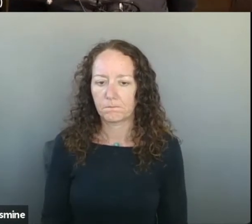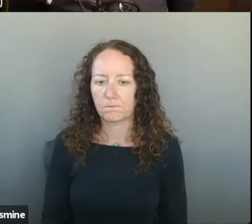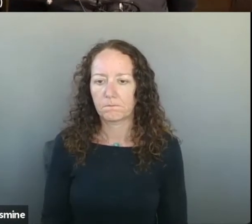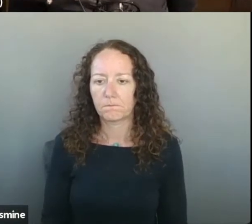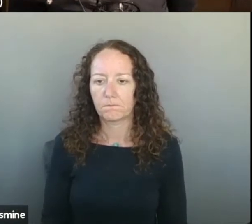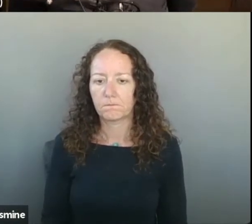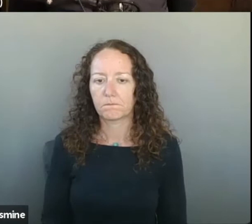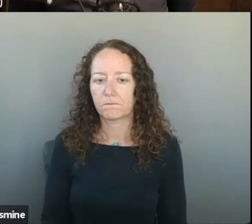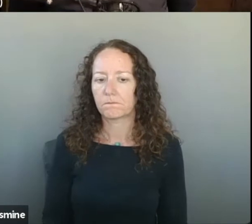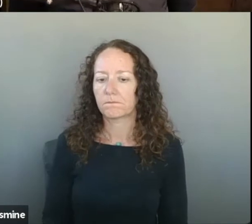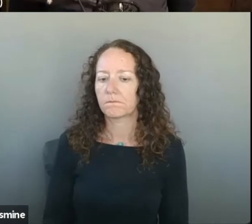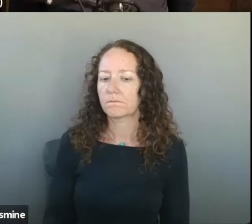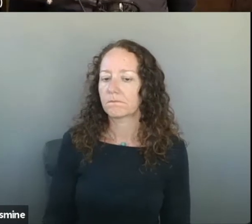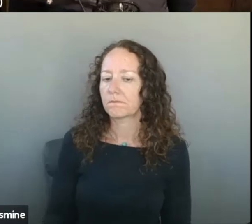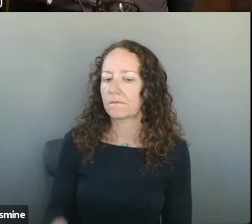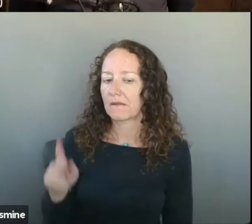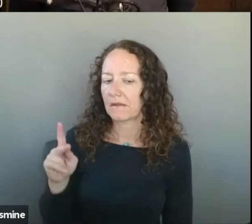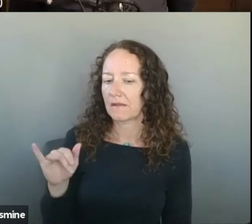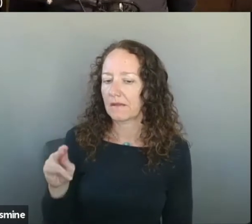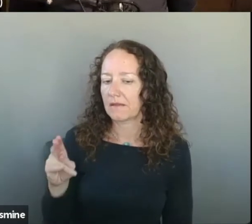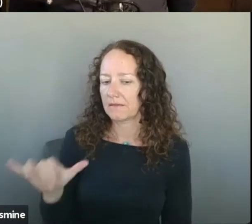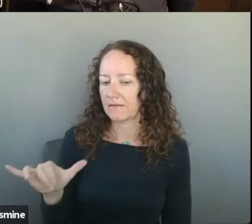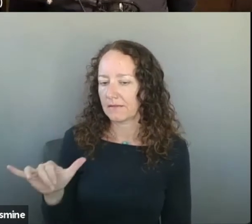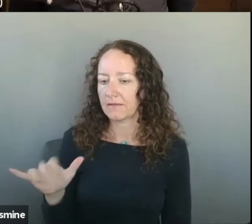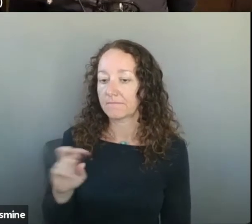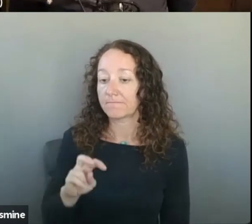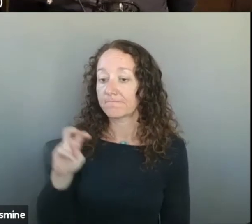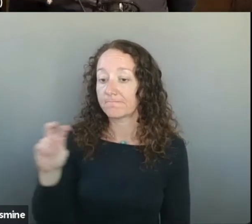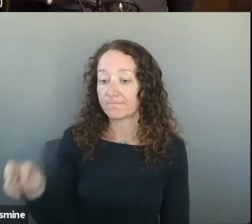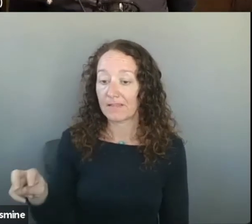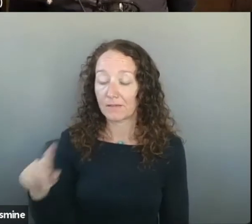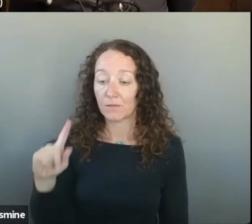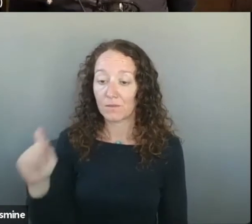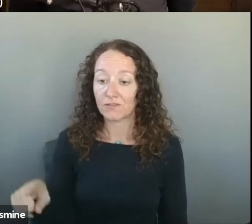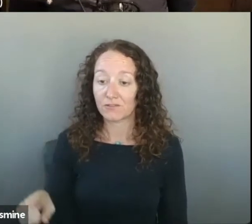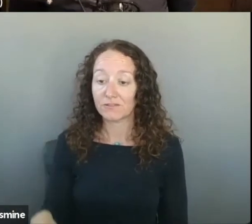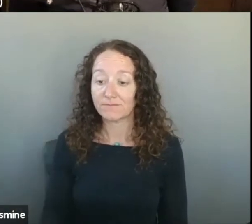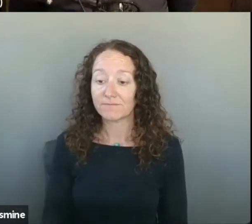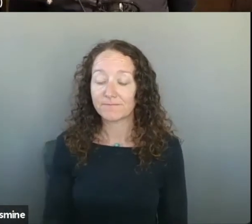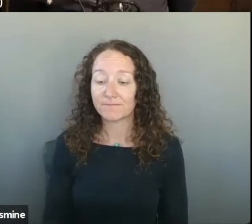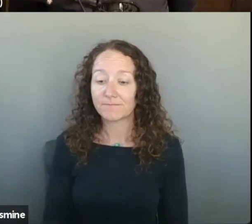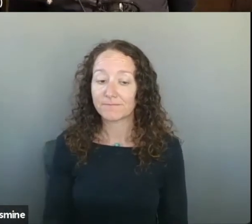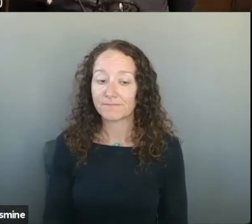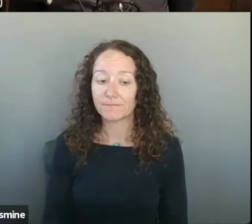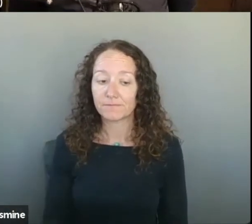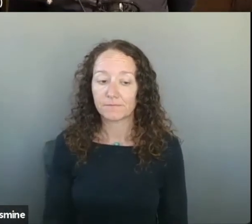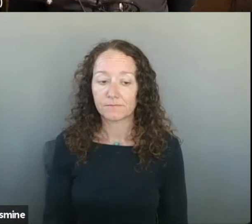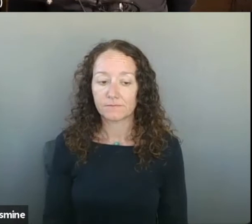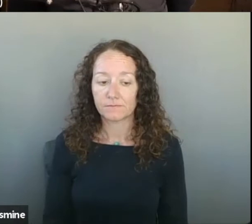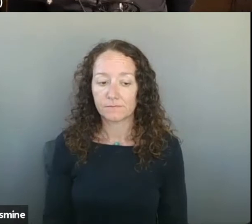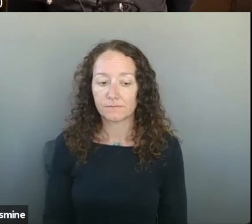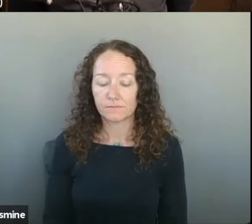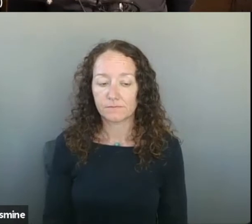Thank you both. So I'm just going to pop over to the next question in our queue here.